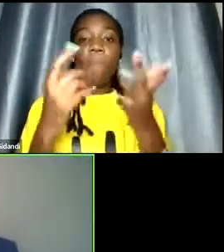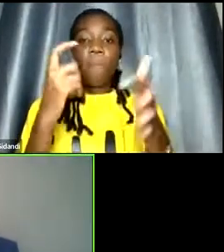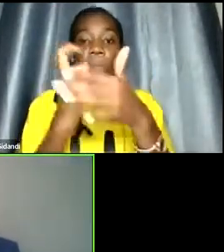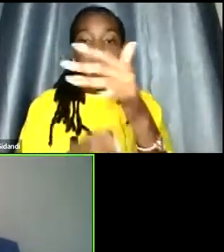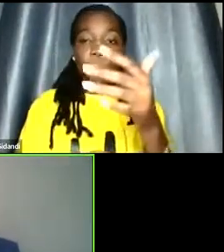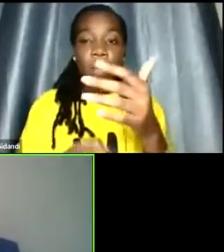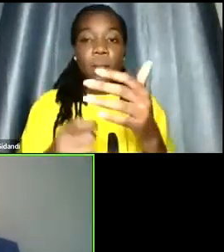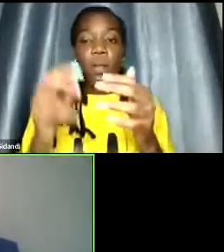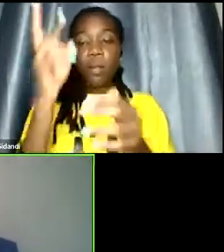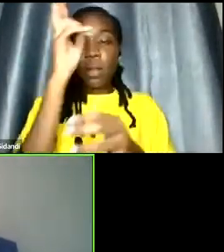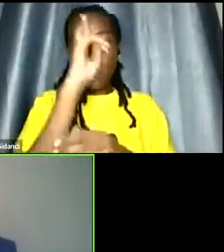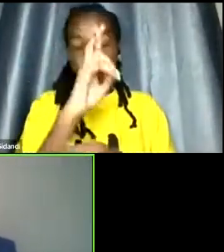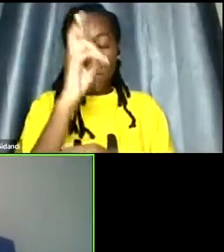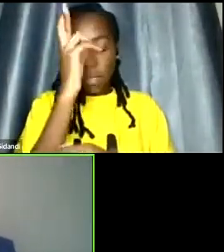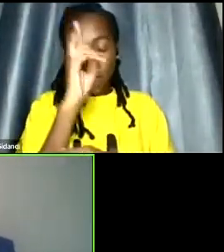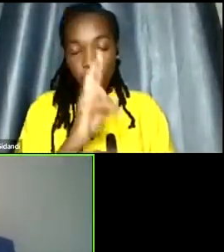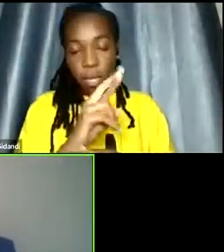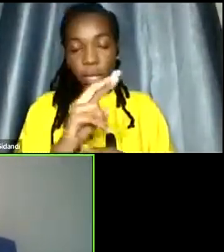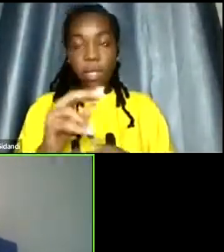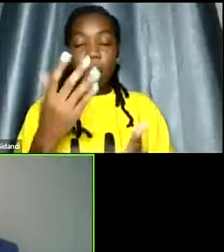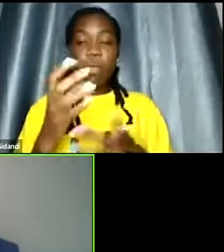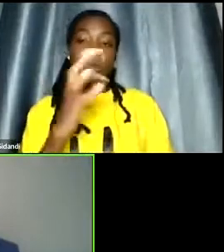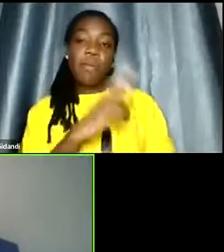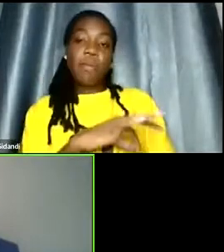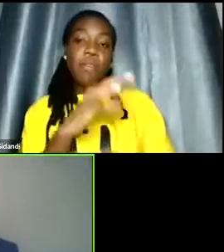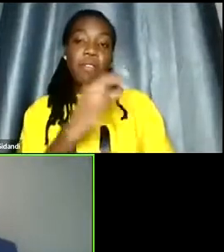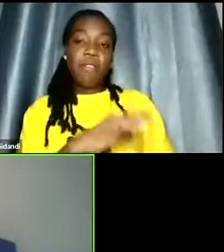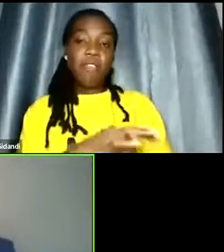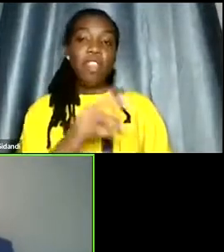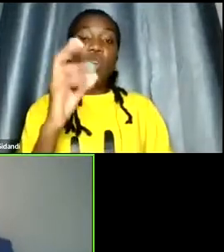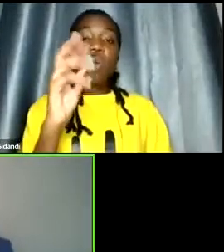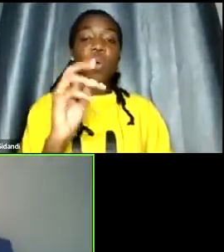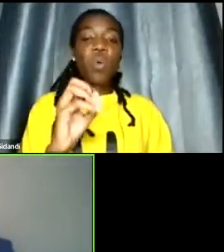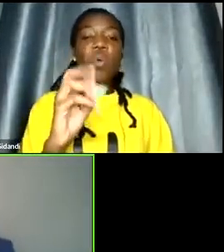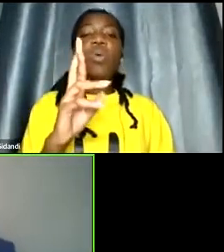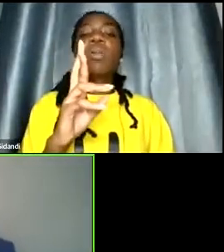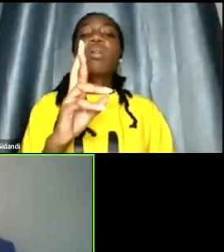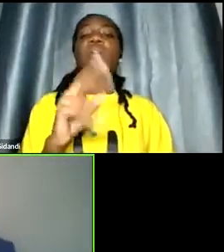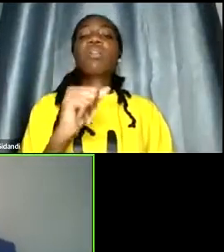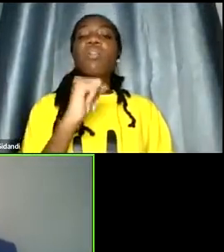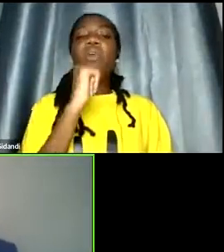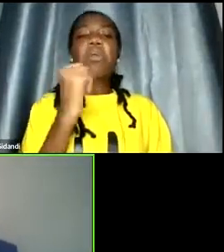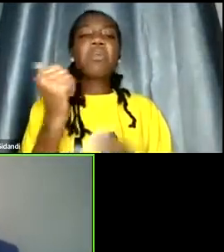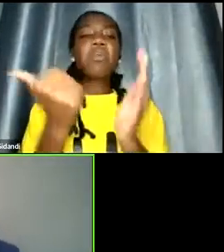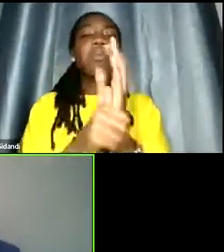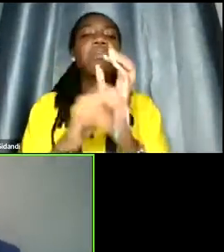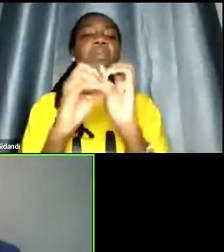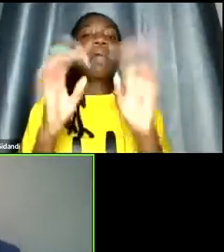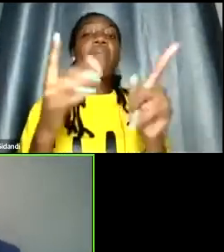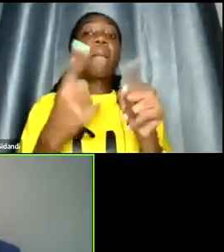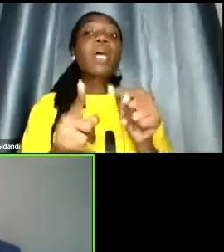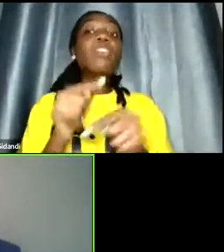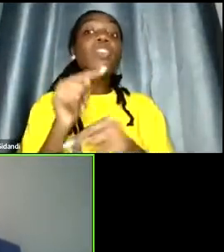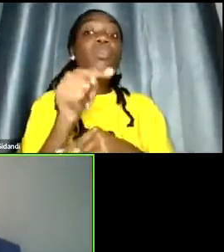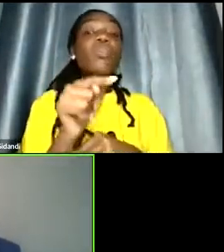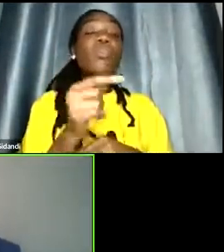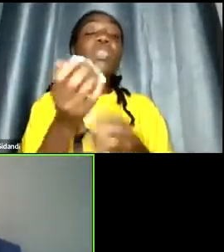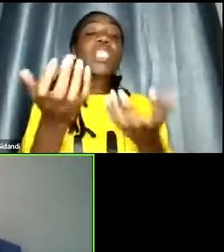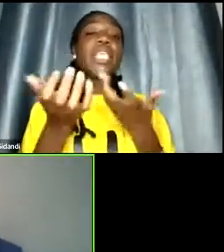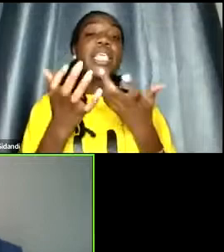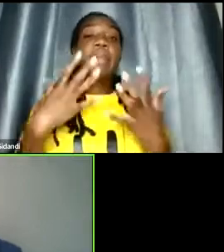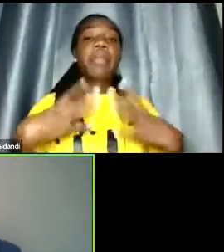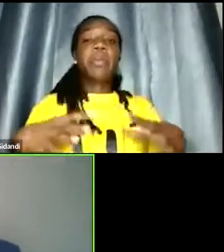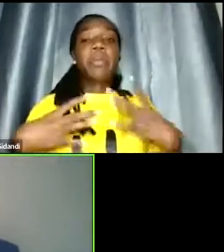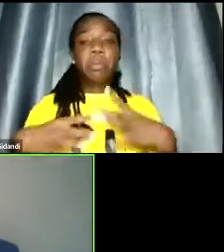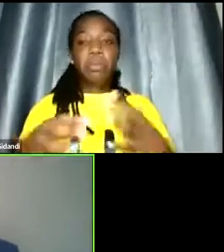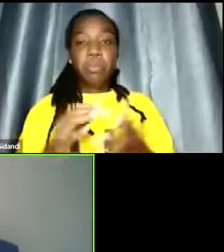founded, might be purely profit driven or non-profit. That's immaterial. Ultimately, you need people. The best